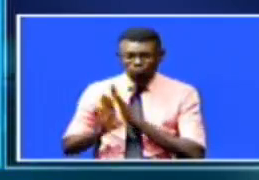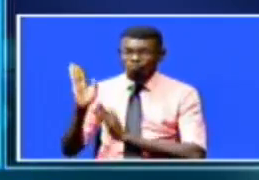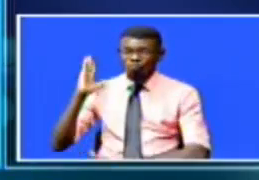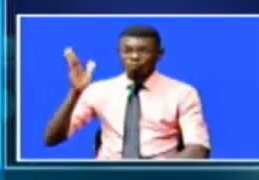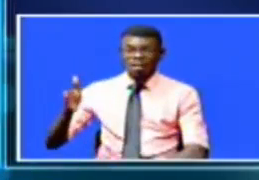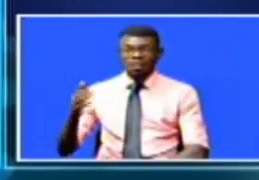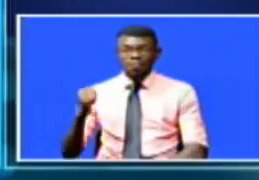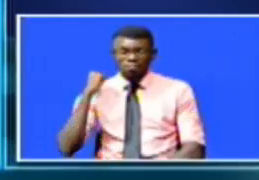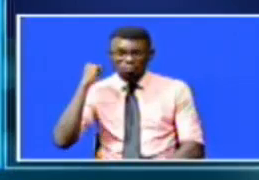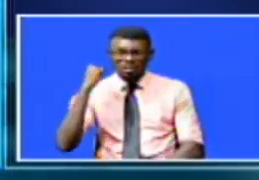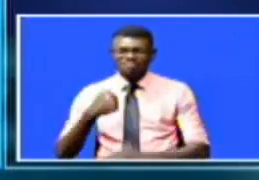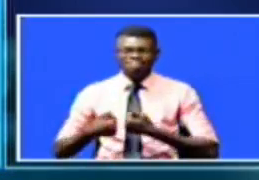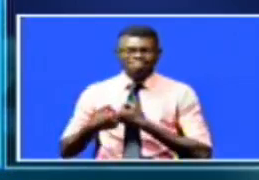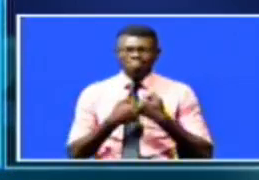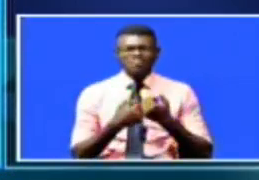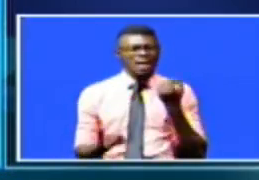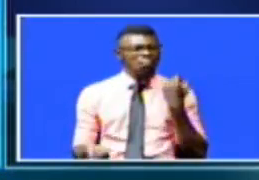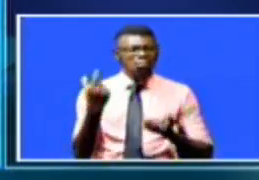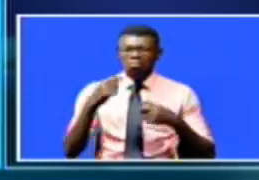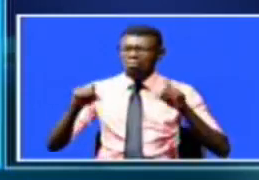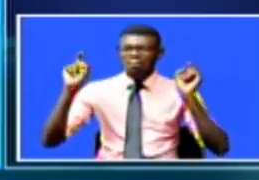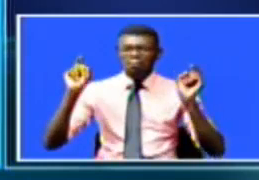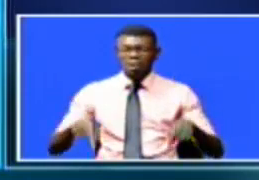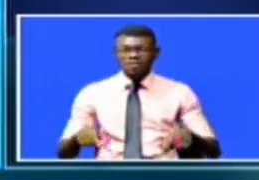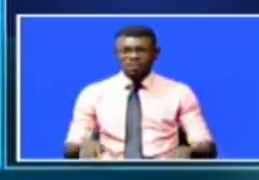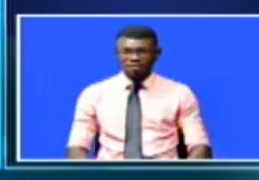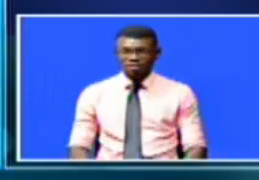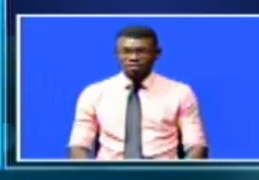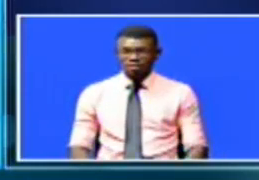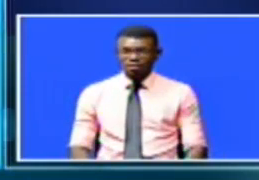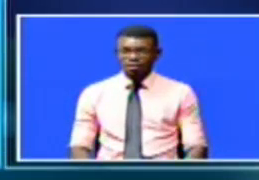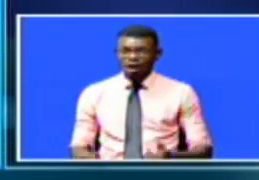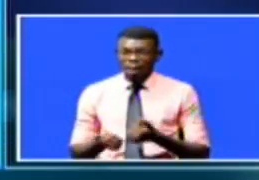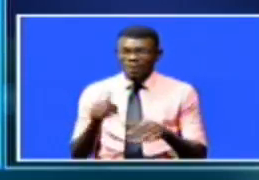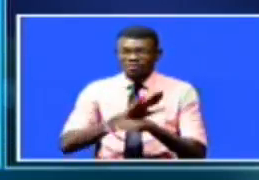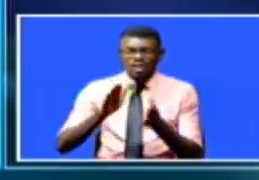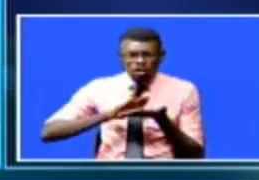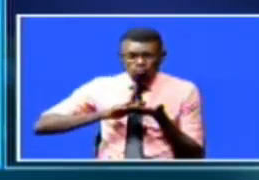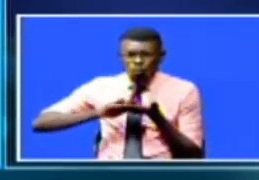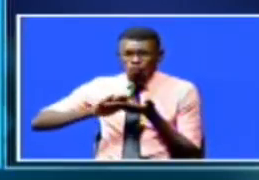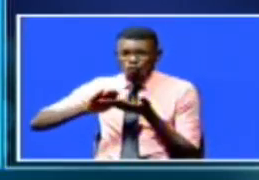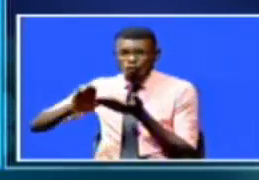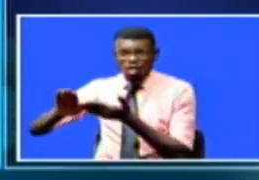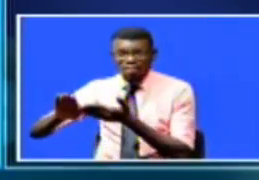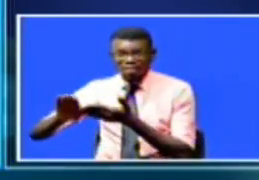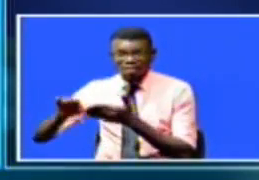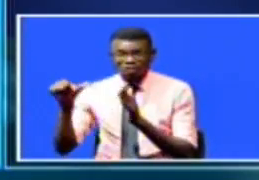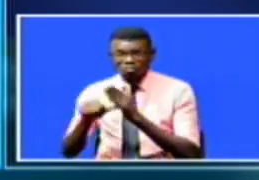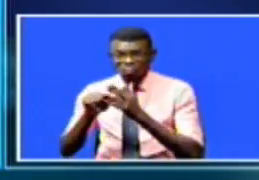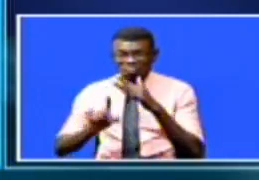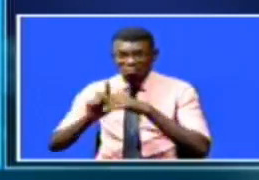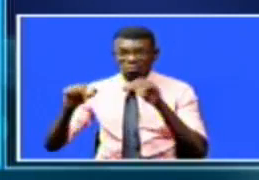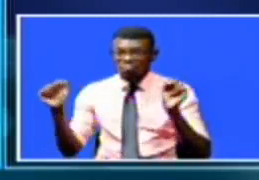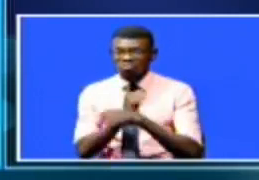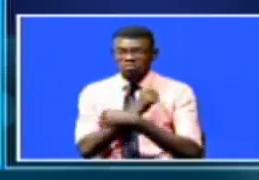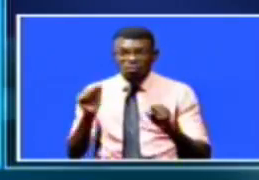you are bound to face these challenges. You know, if the road was smooth, then we'll not have problems. But you've got to go